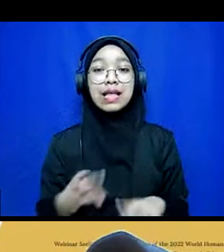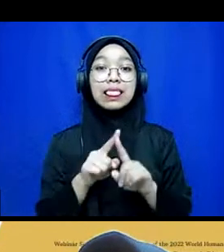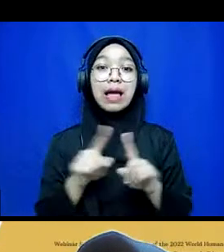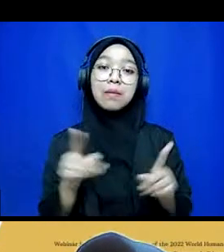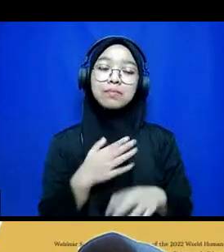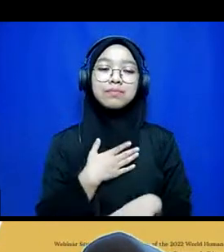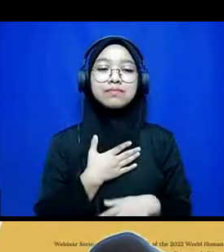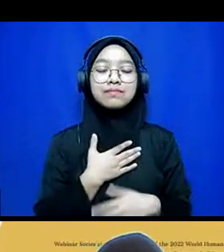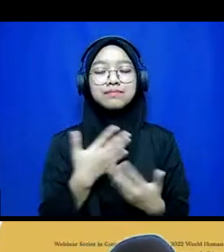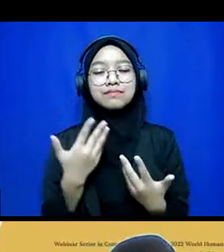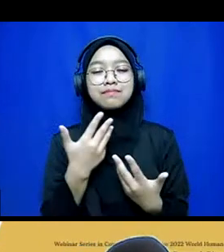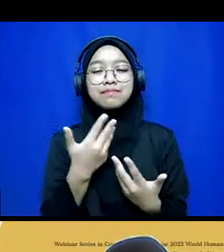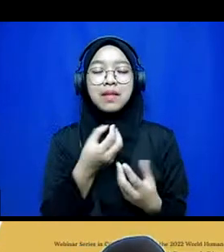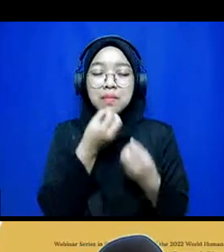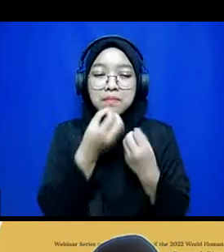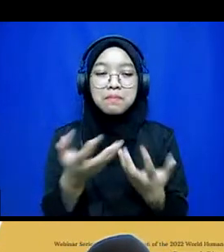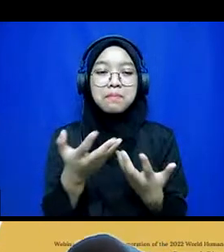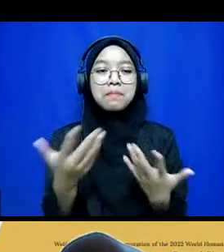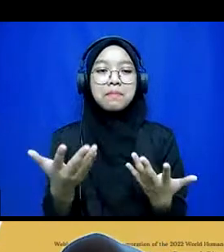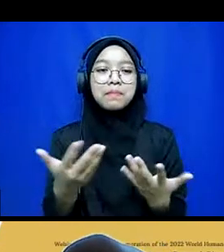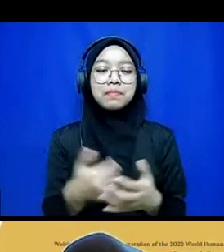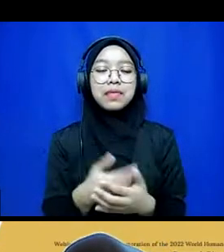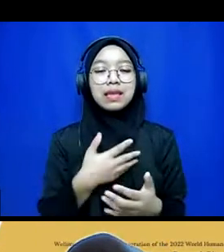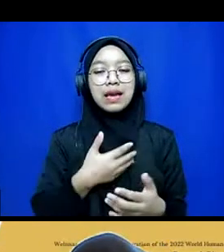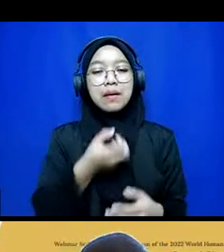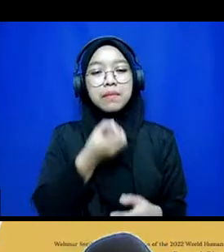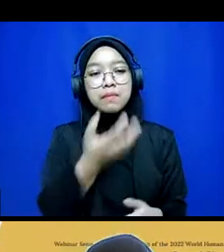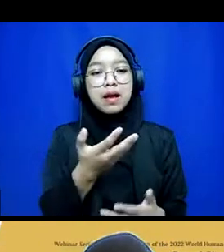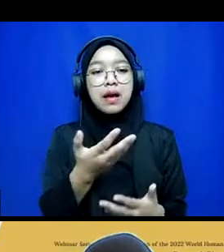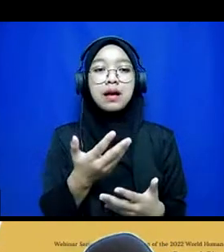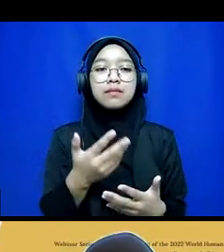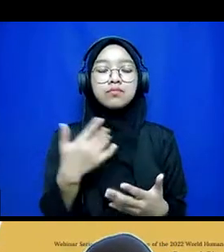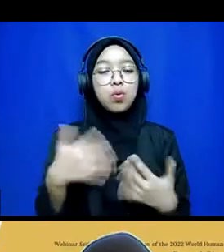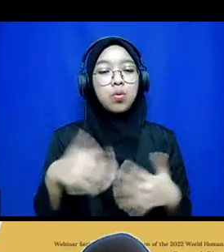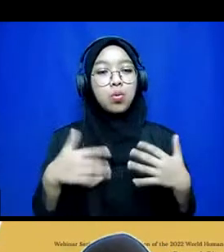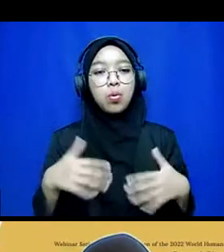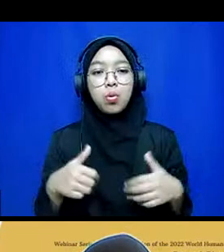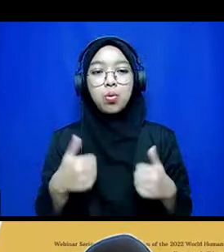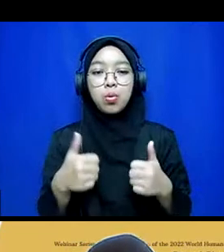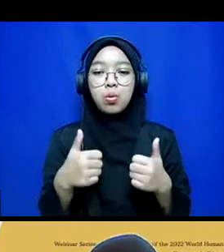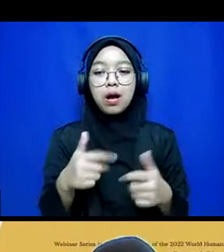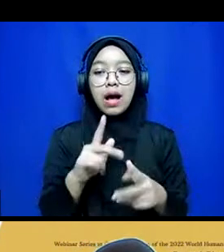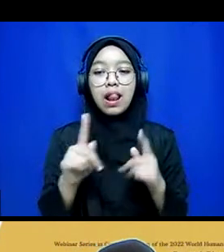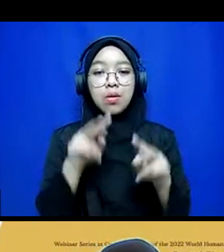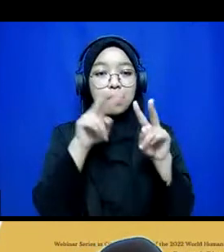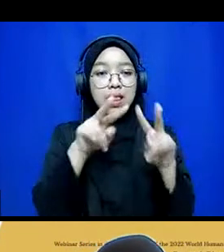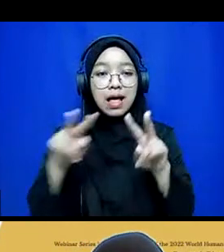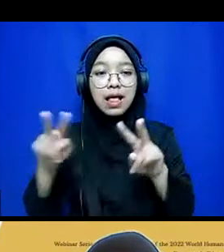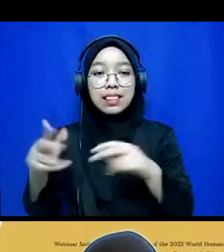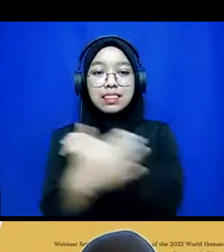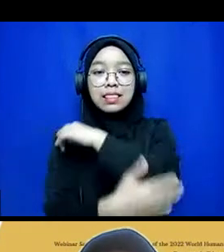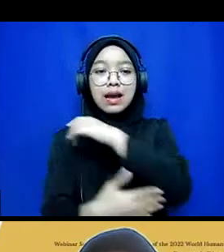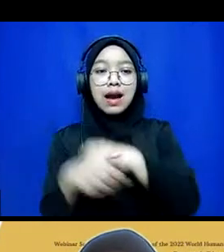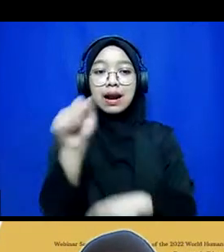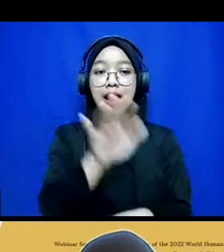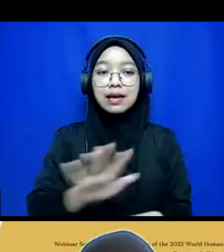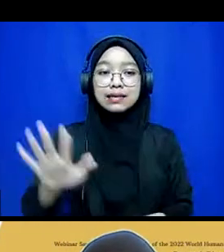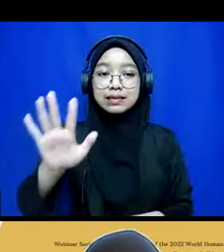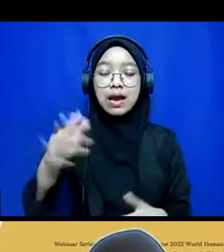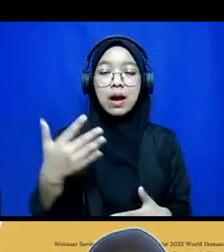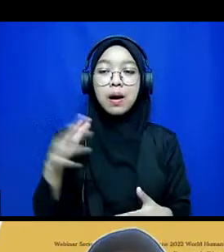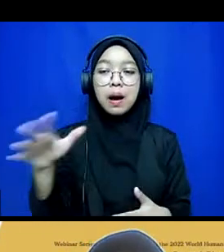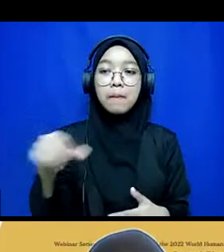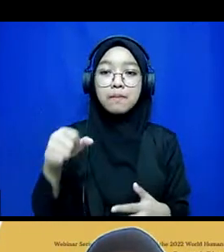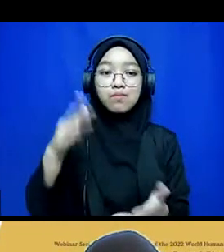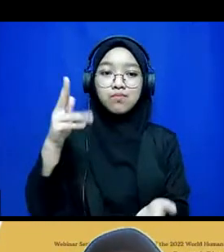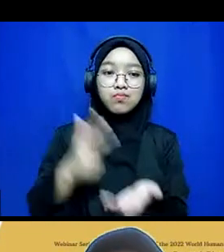yeah, it would be fantastic to see more countries in Asia taking the decision to abolish the